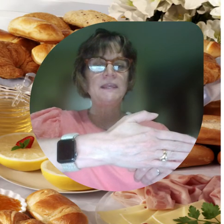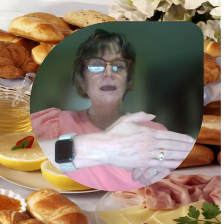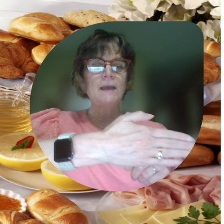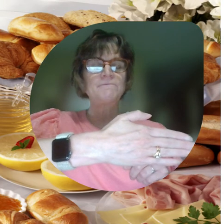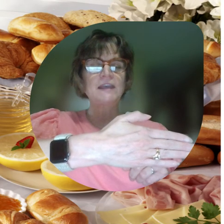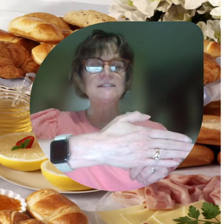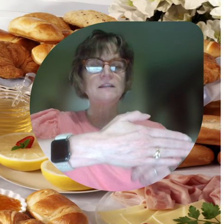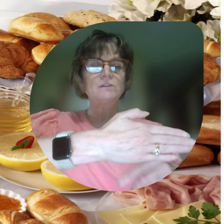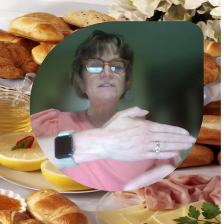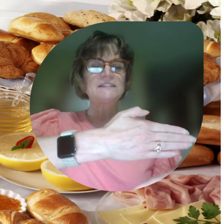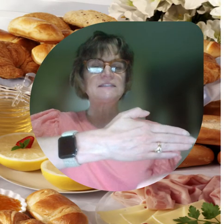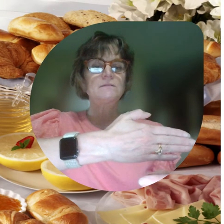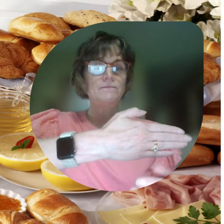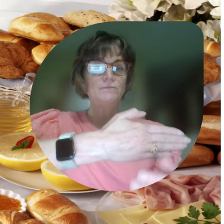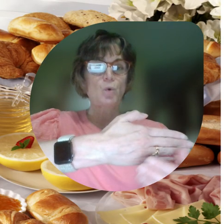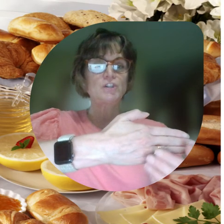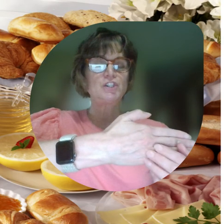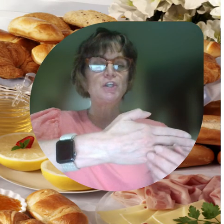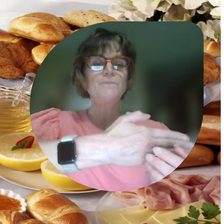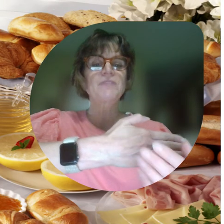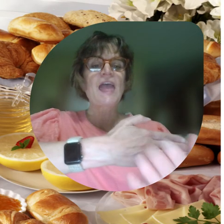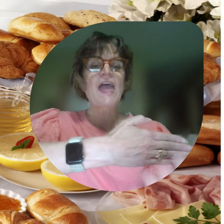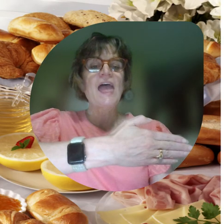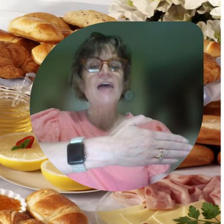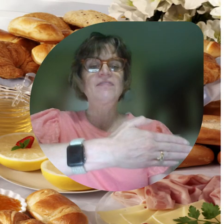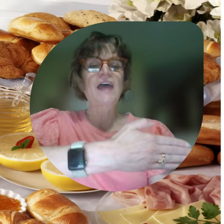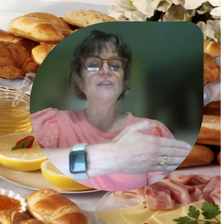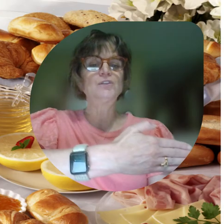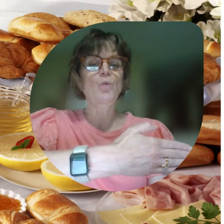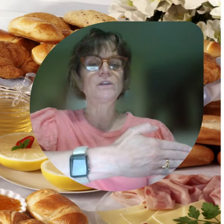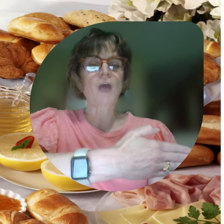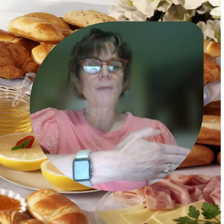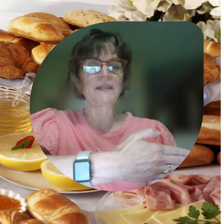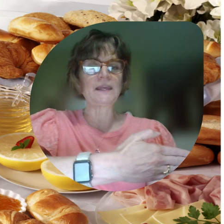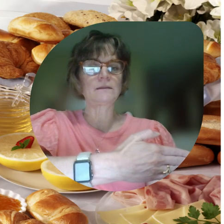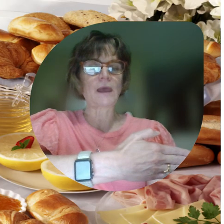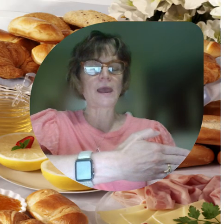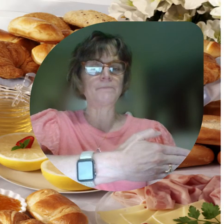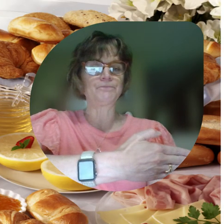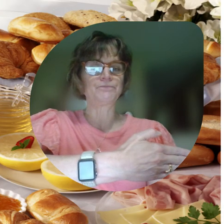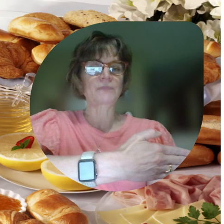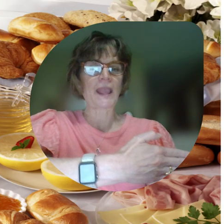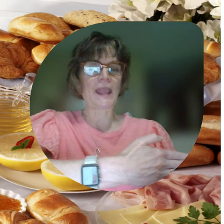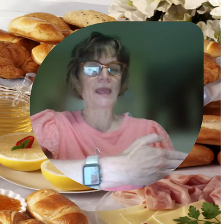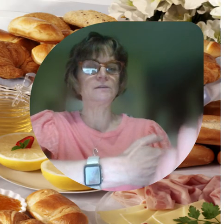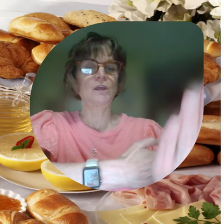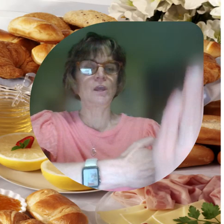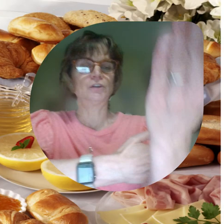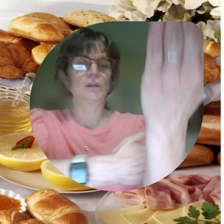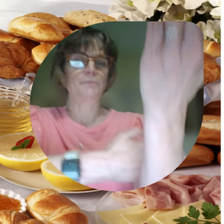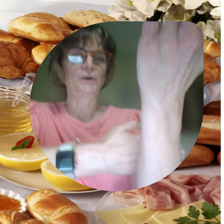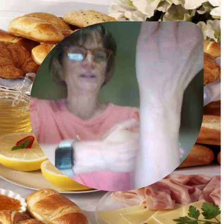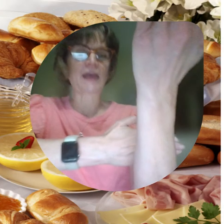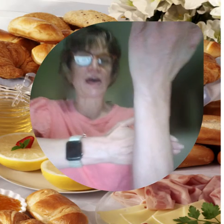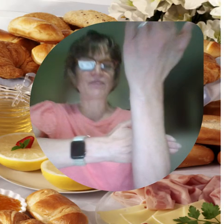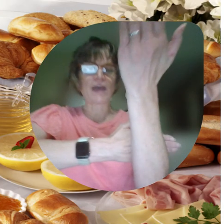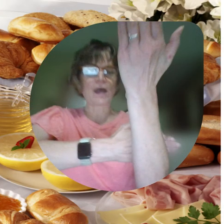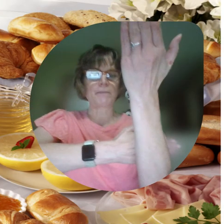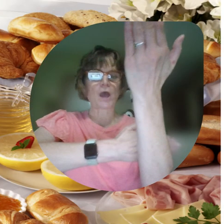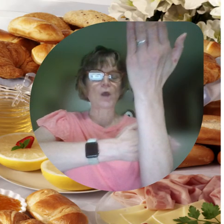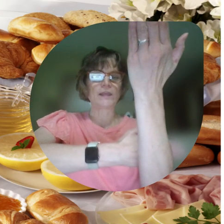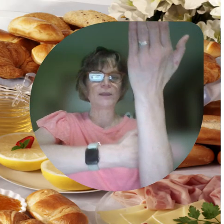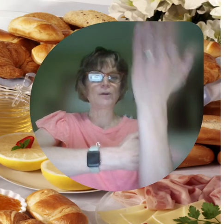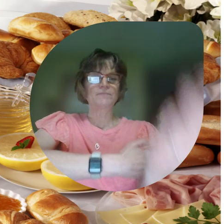will be facing towards you, and then your dominant hand, you're going to put it at